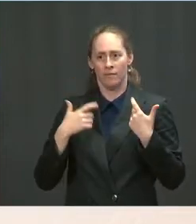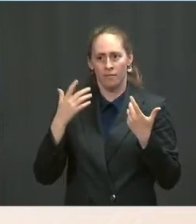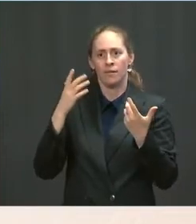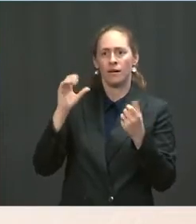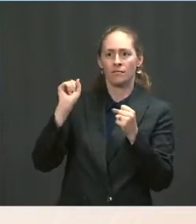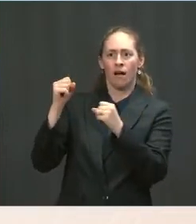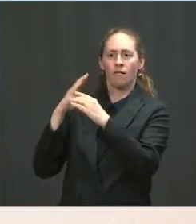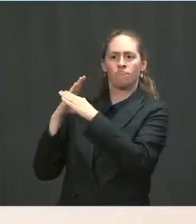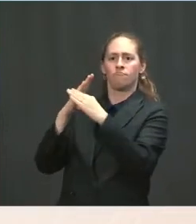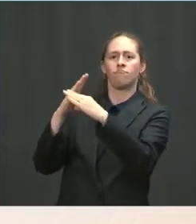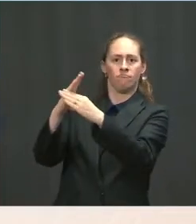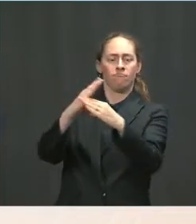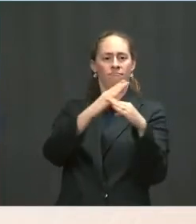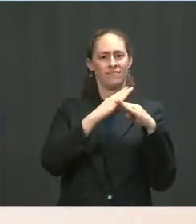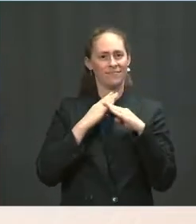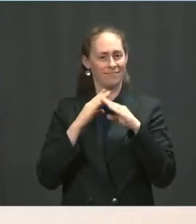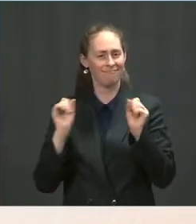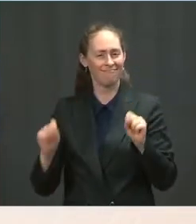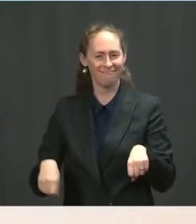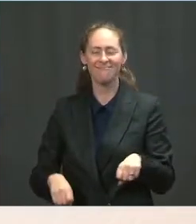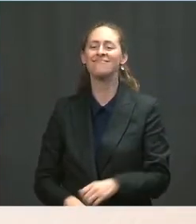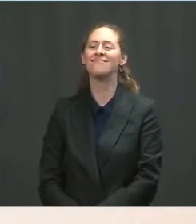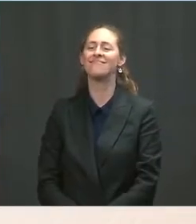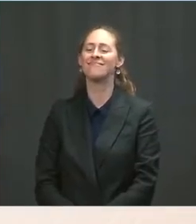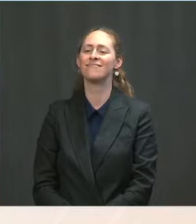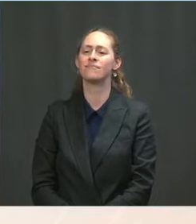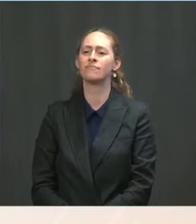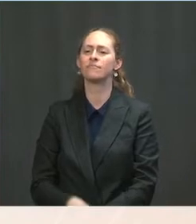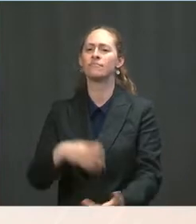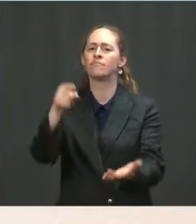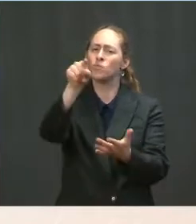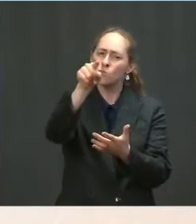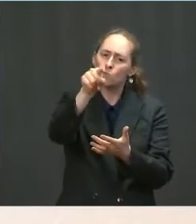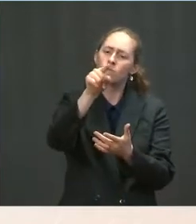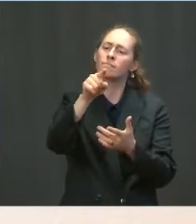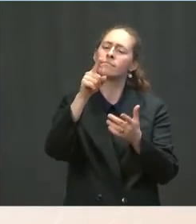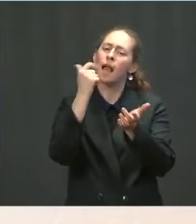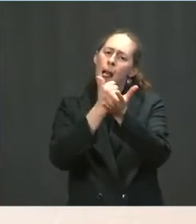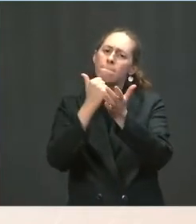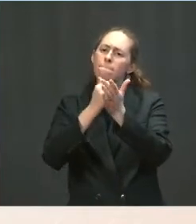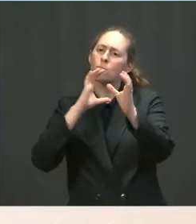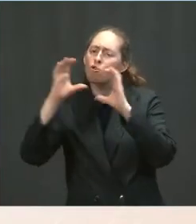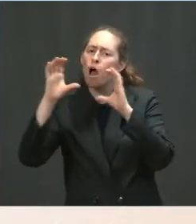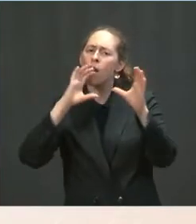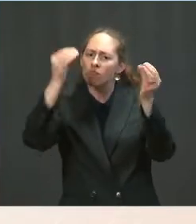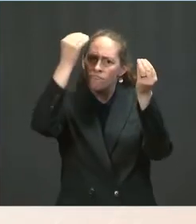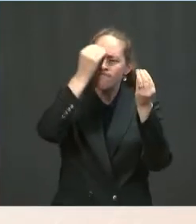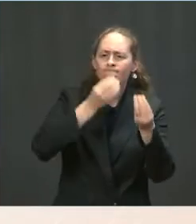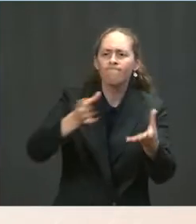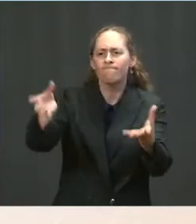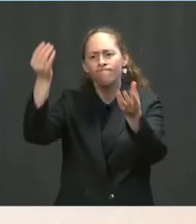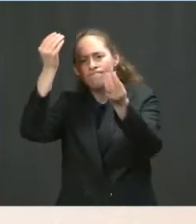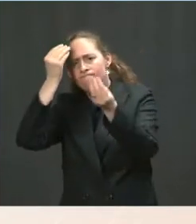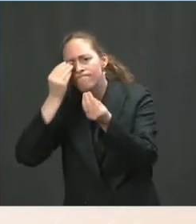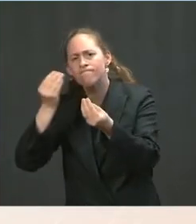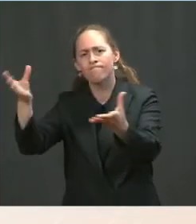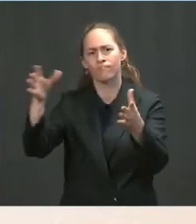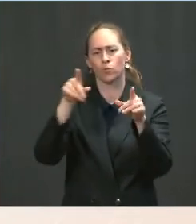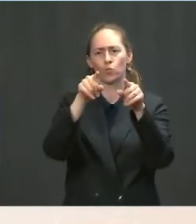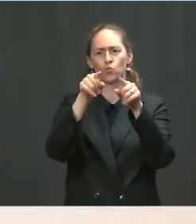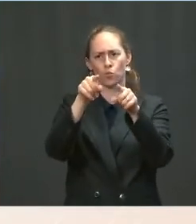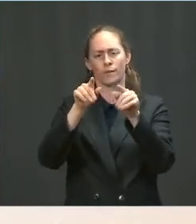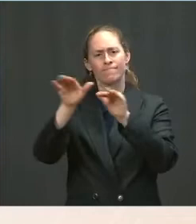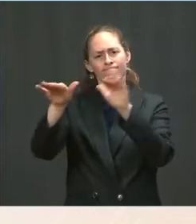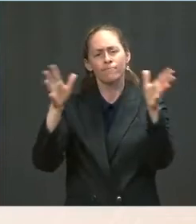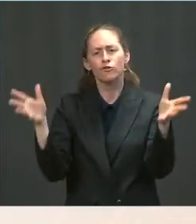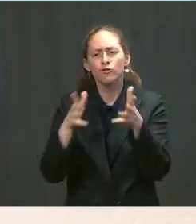So we need to help in communicating the actions we are telling the American people to take and getting vaccinated and wearing a mask. If